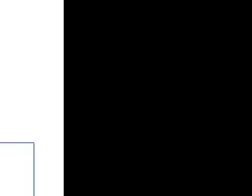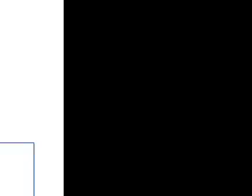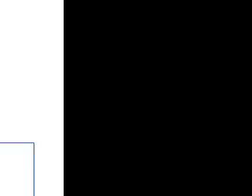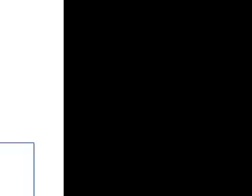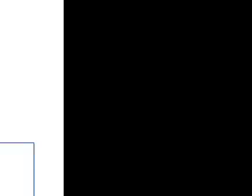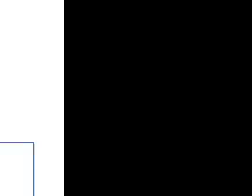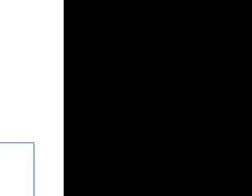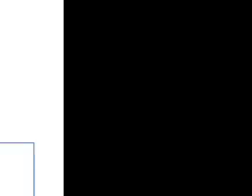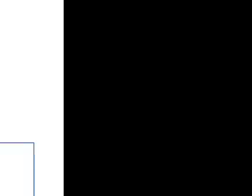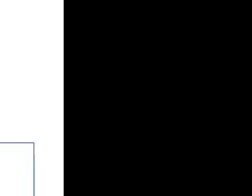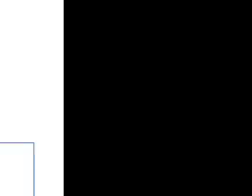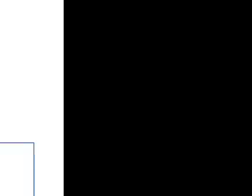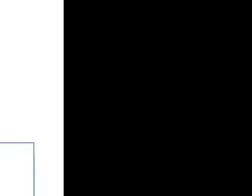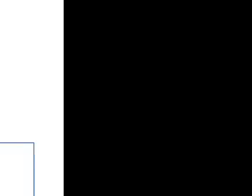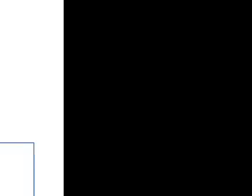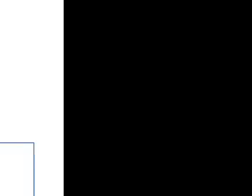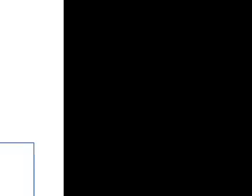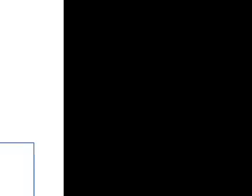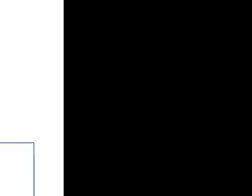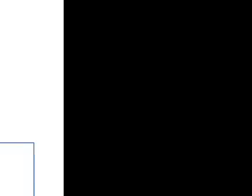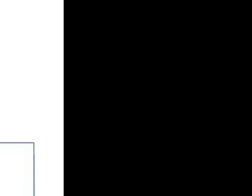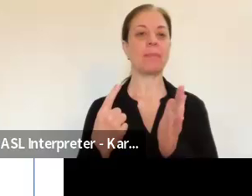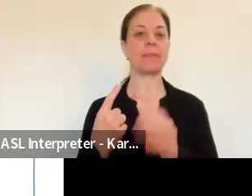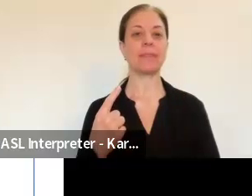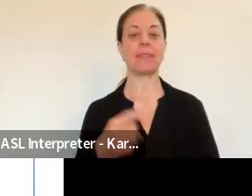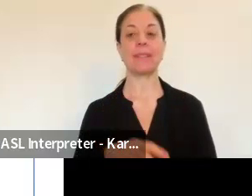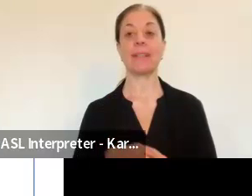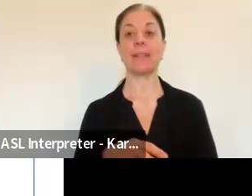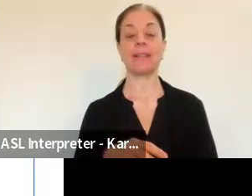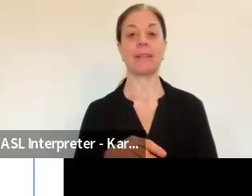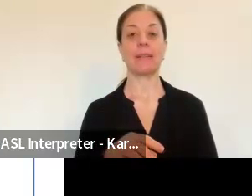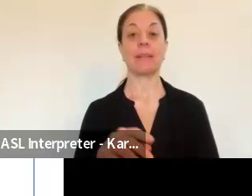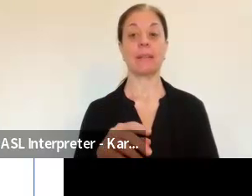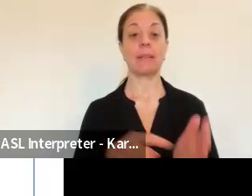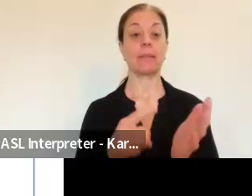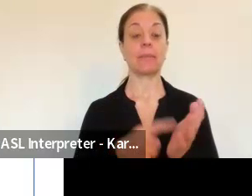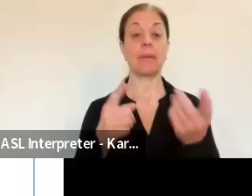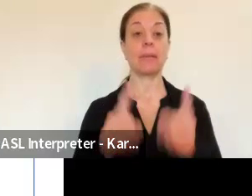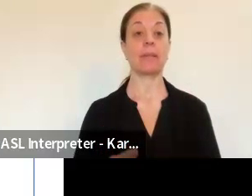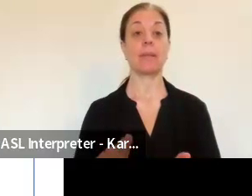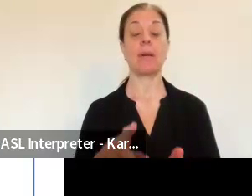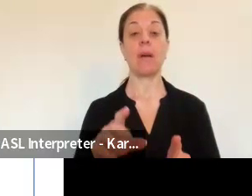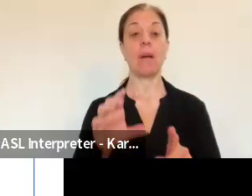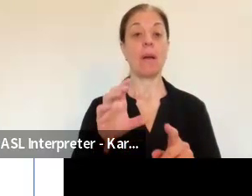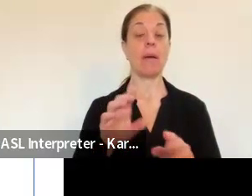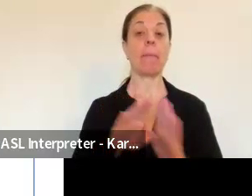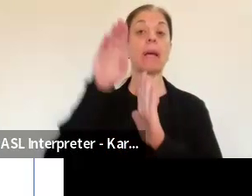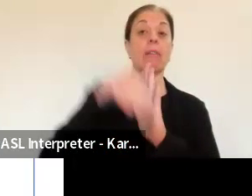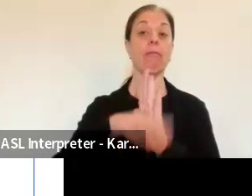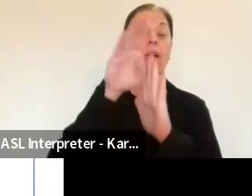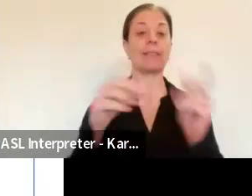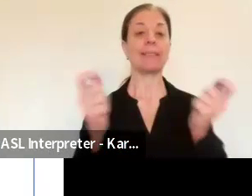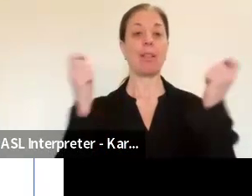That Always Happens Sometimes. That always happens sometimes to Max in this warm picture book that chronicles the pitfalls and celebrates